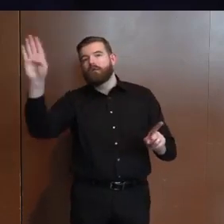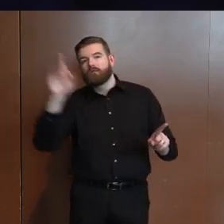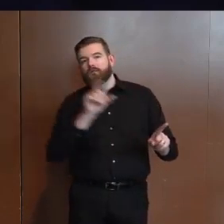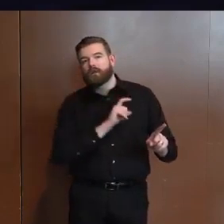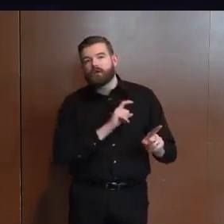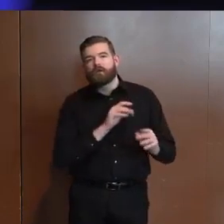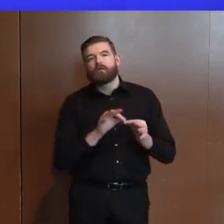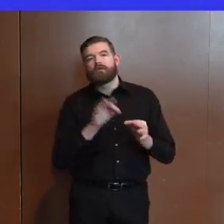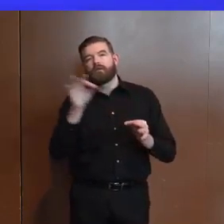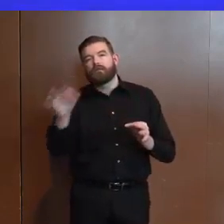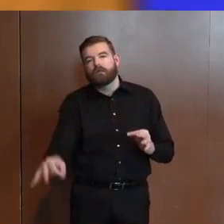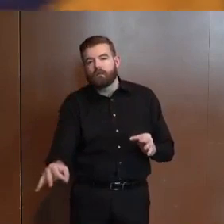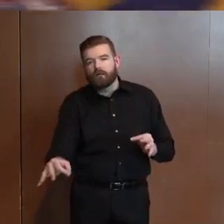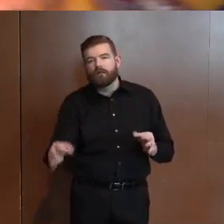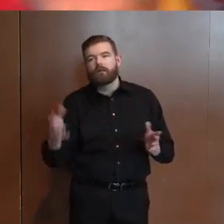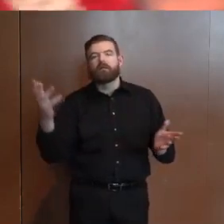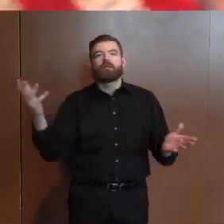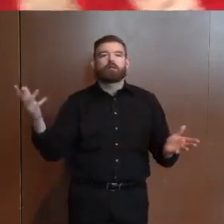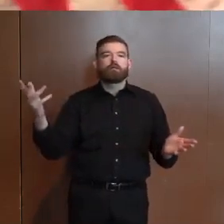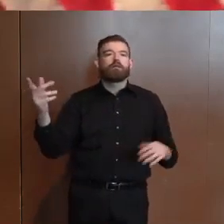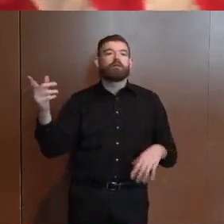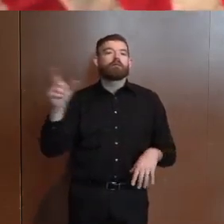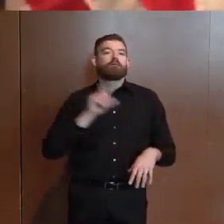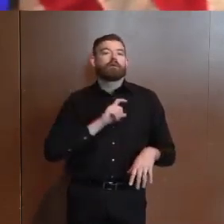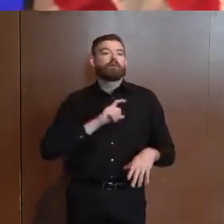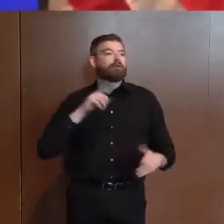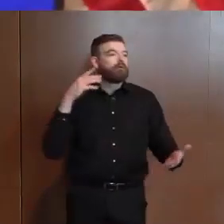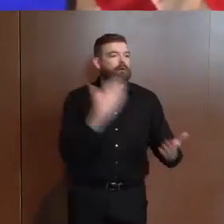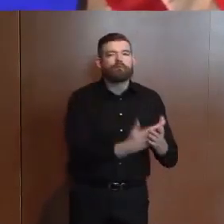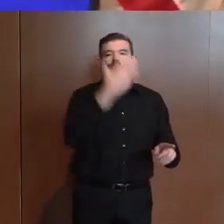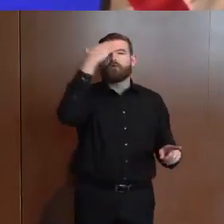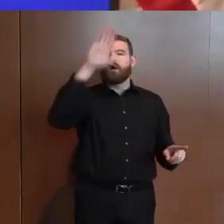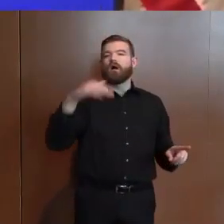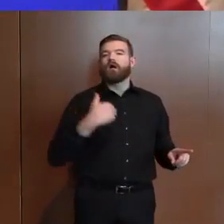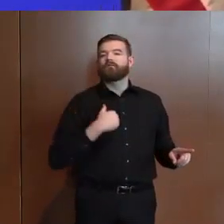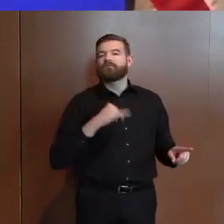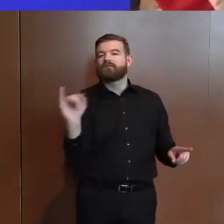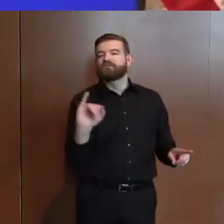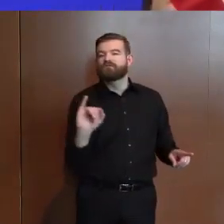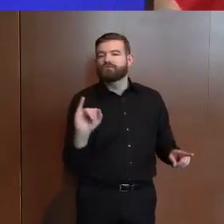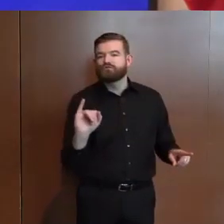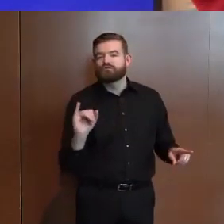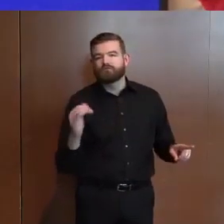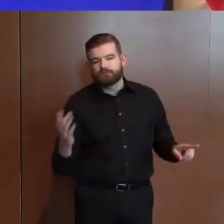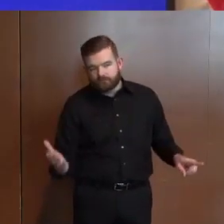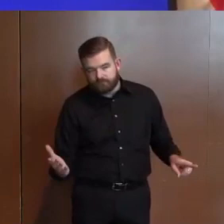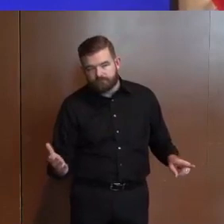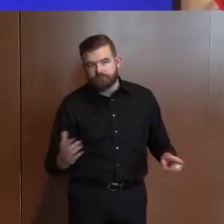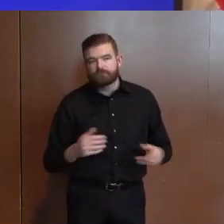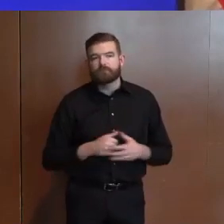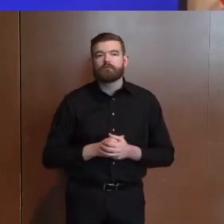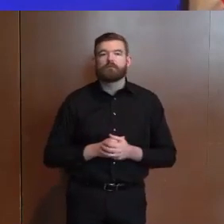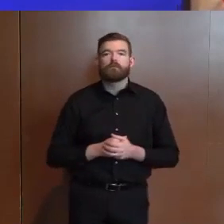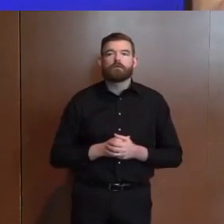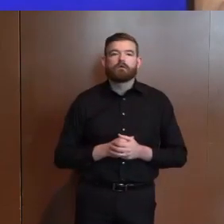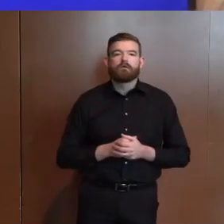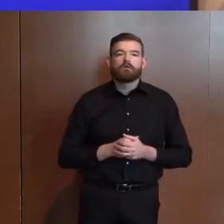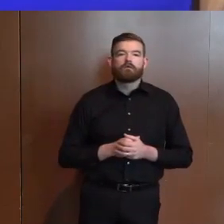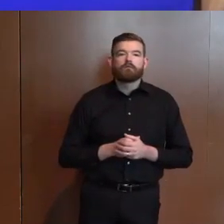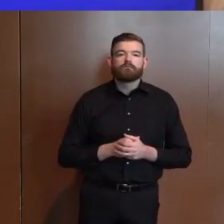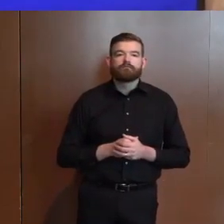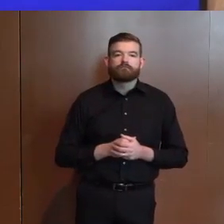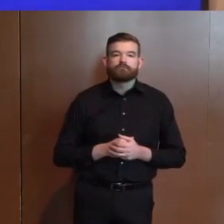Charlie. Nikita. So I know the treasurer addressed this in some regard, but I'm wondering, for the supplemental